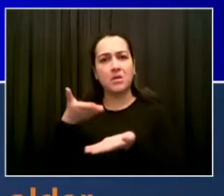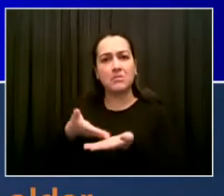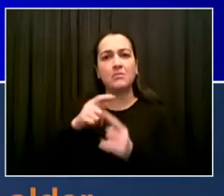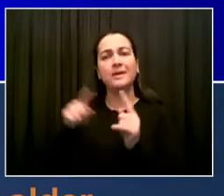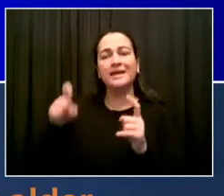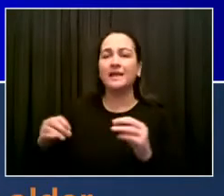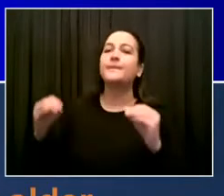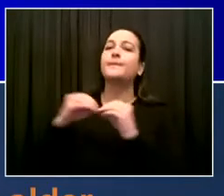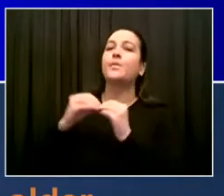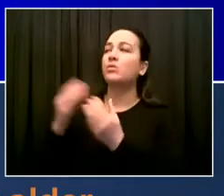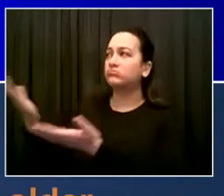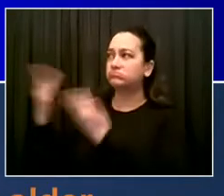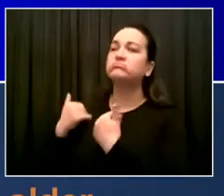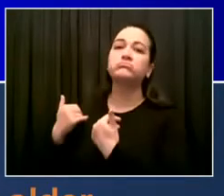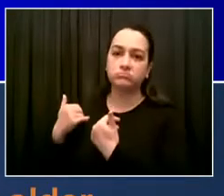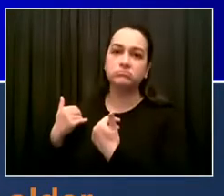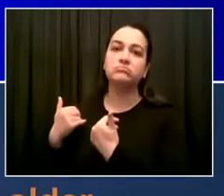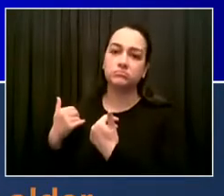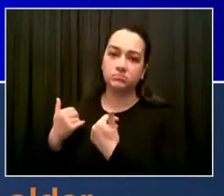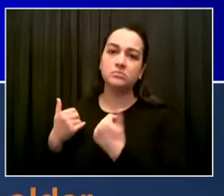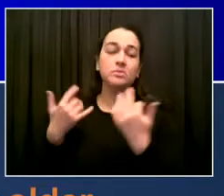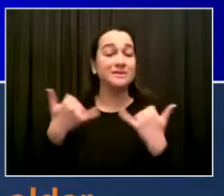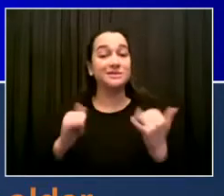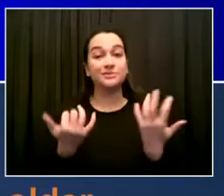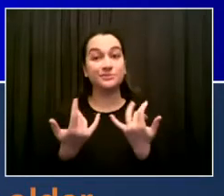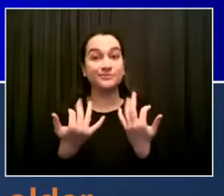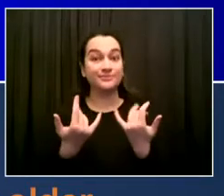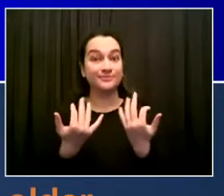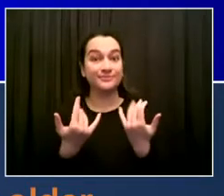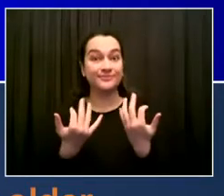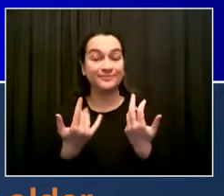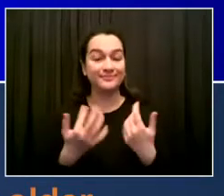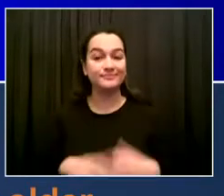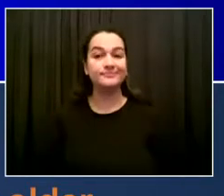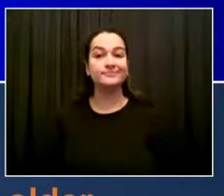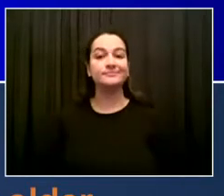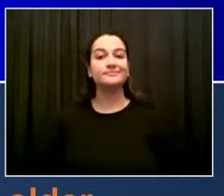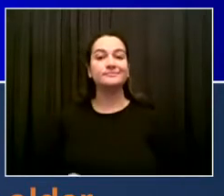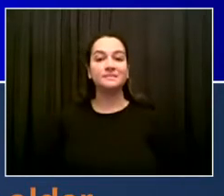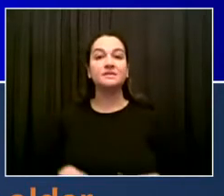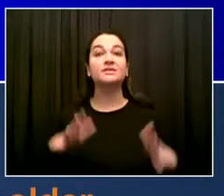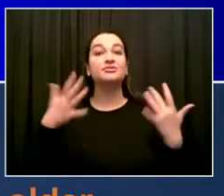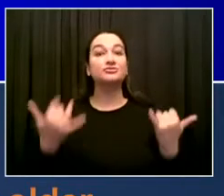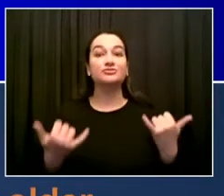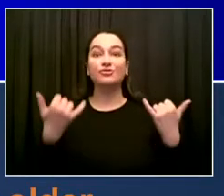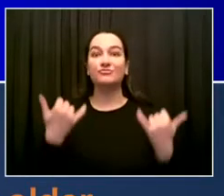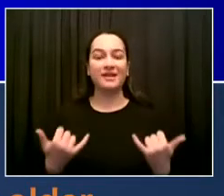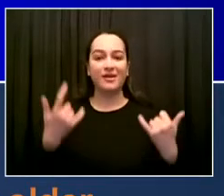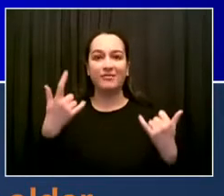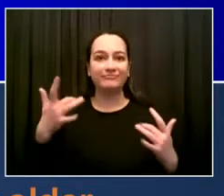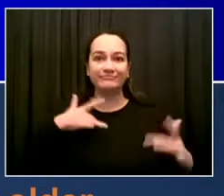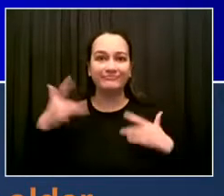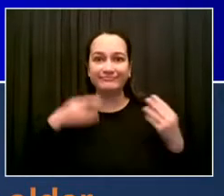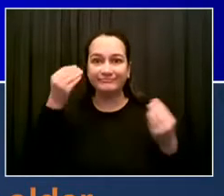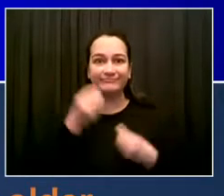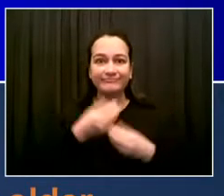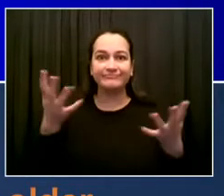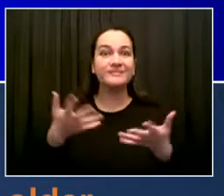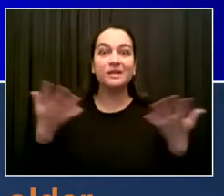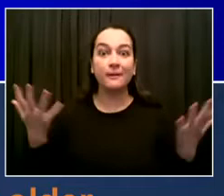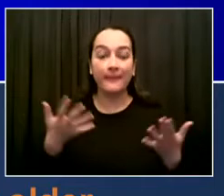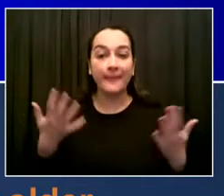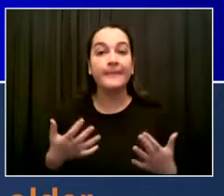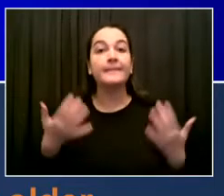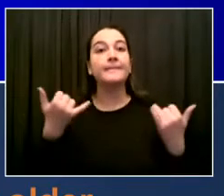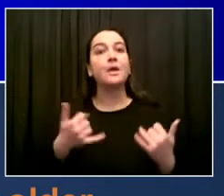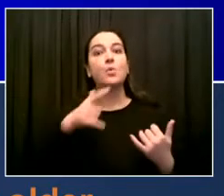make appointments to be vaccinated on April 6th, next week. That will expand to all New Yorkers 16 years old and up.